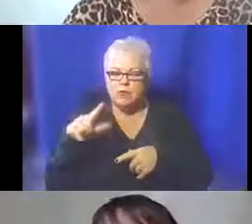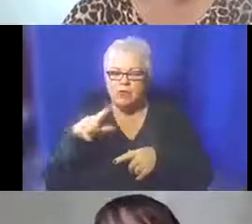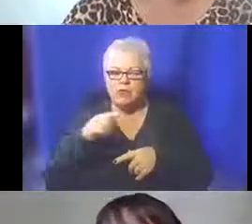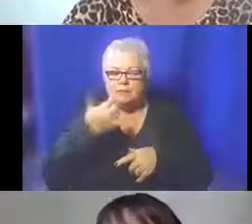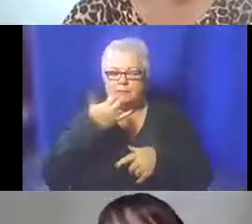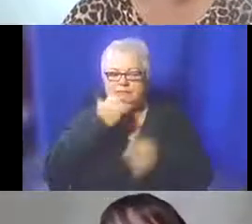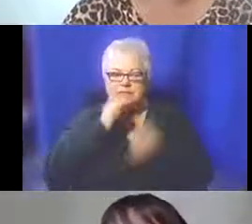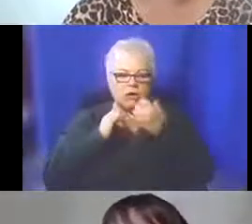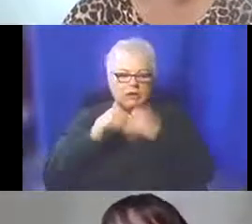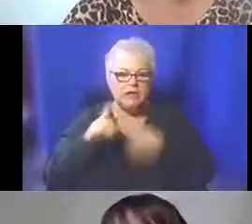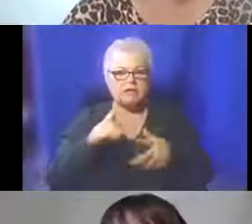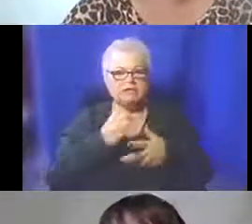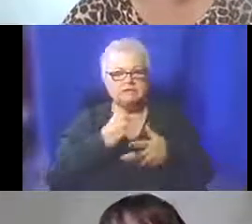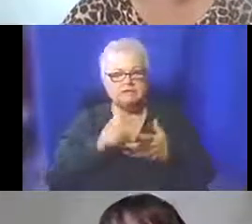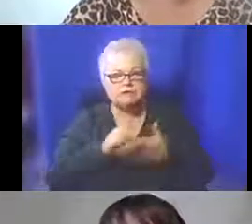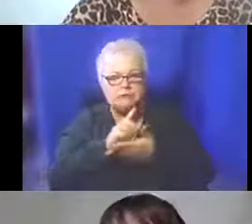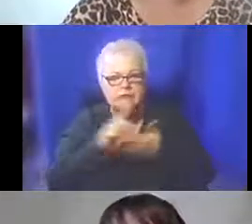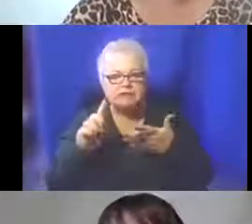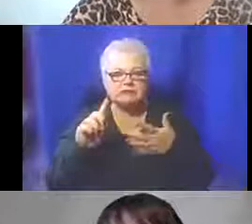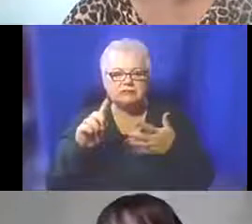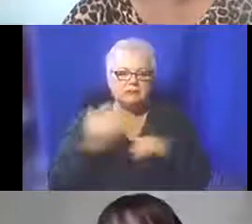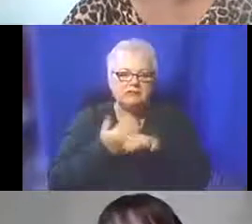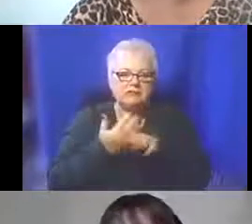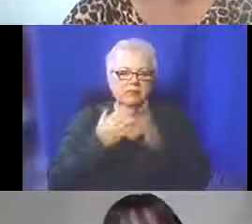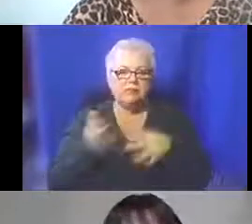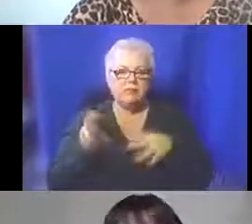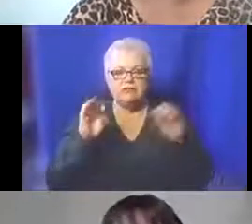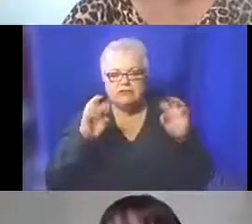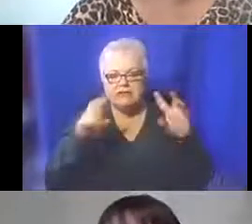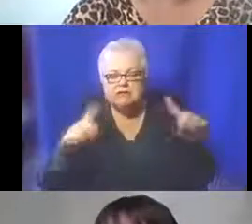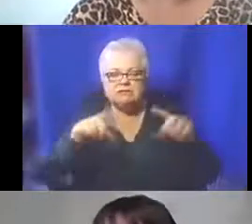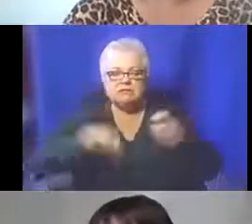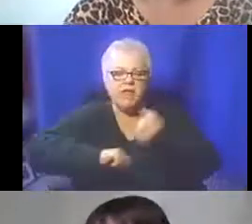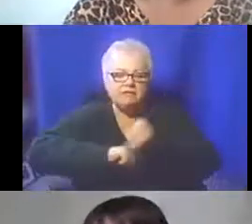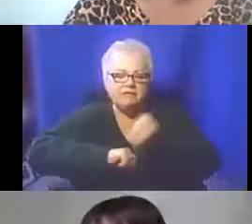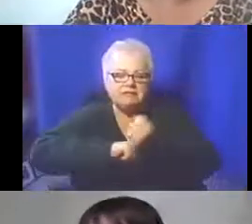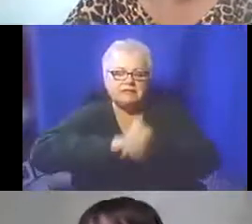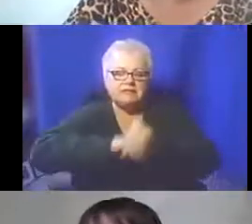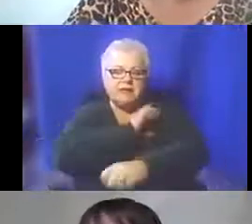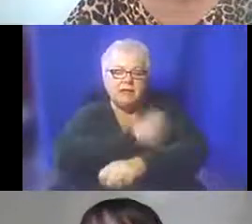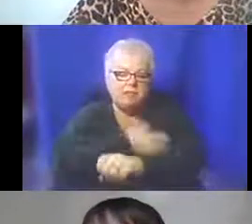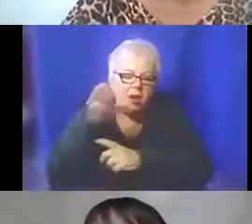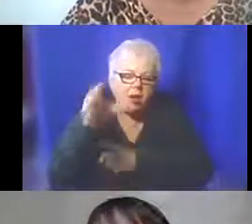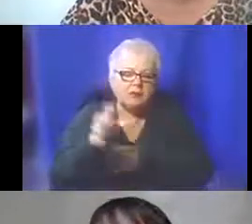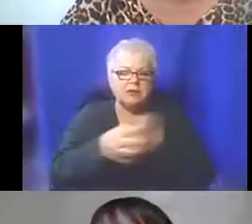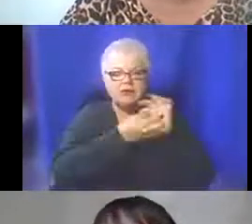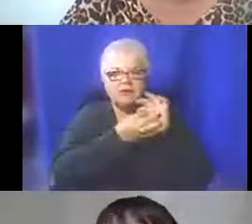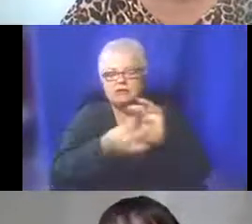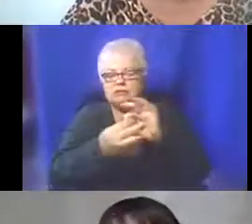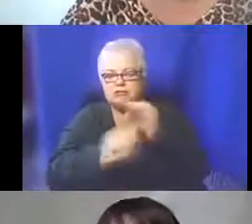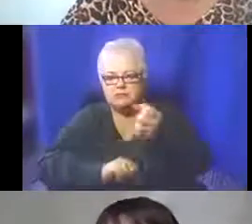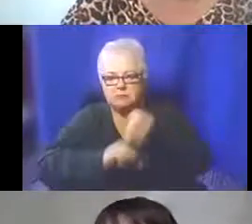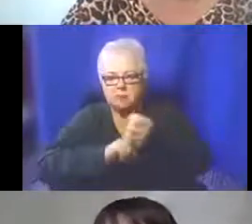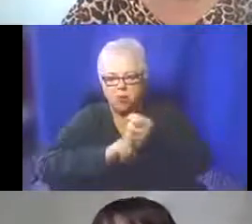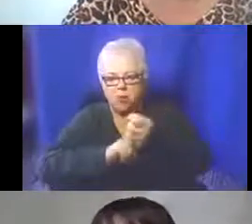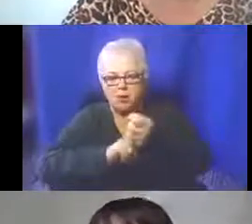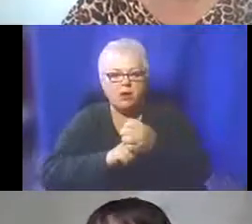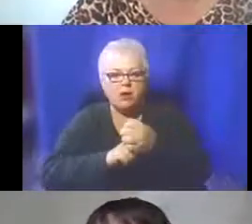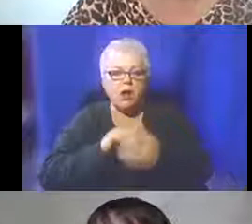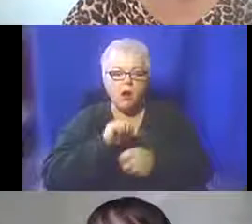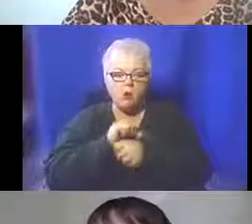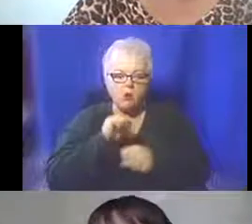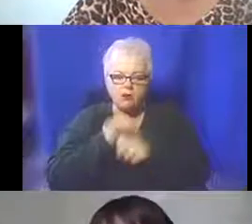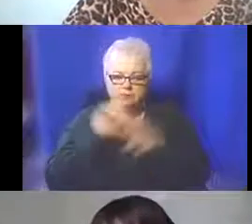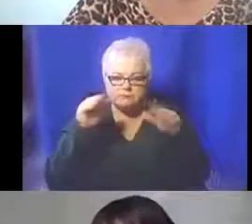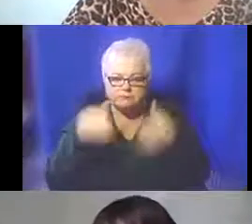through education, advocacy, empowerment, connection, and support. Our work is centered in social